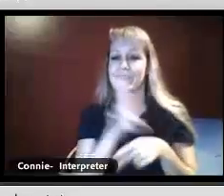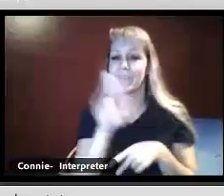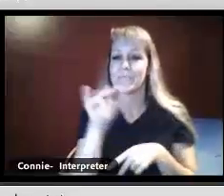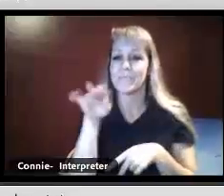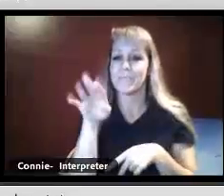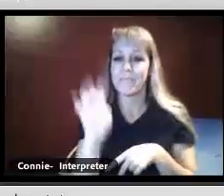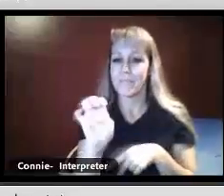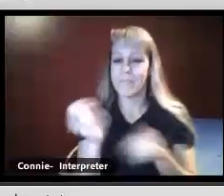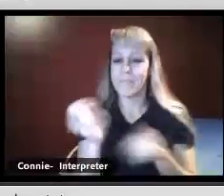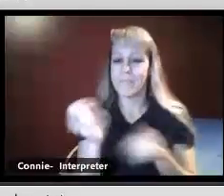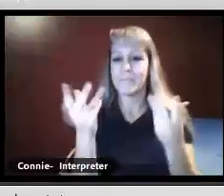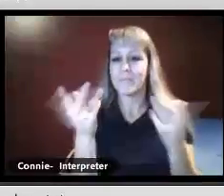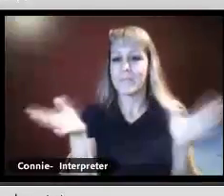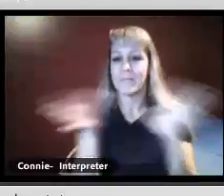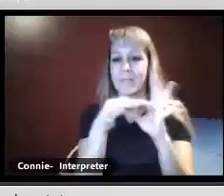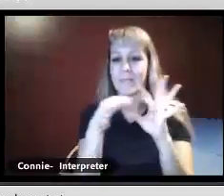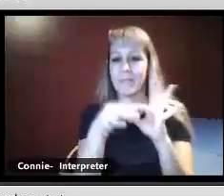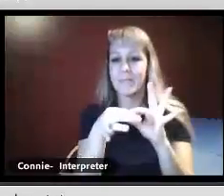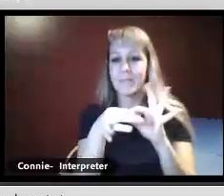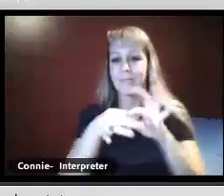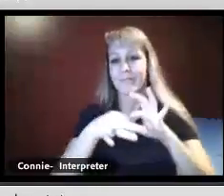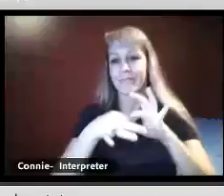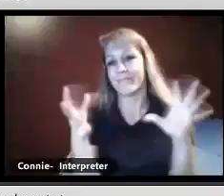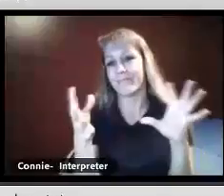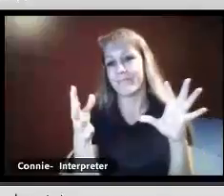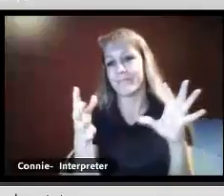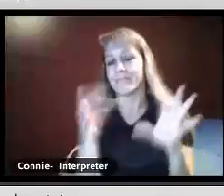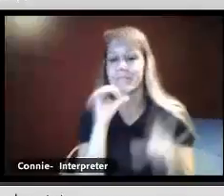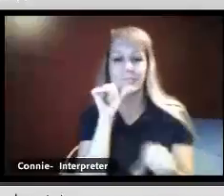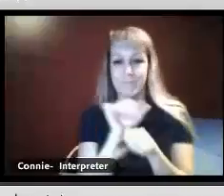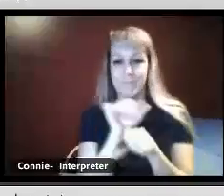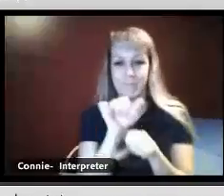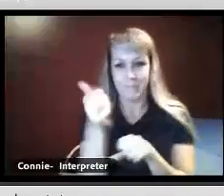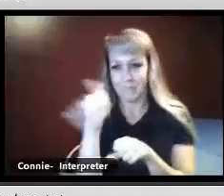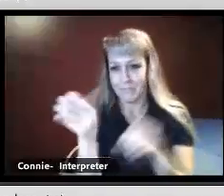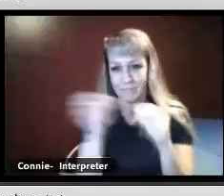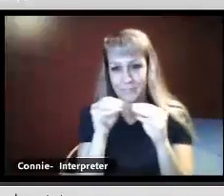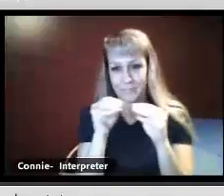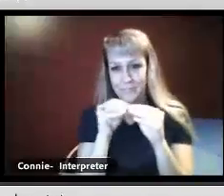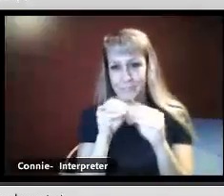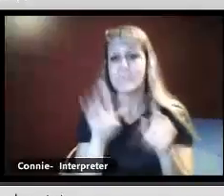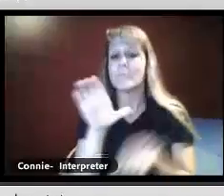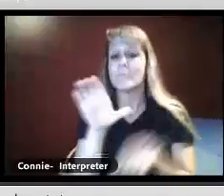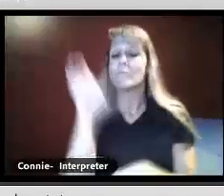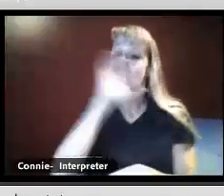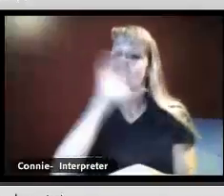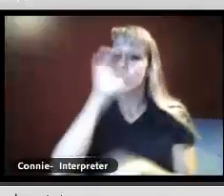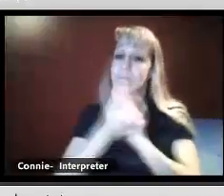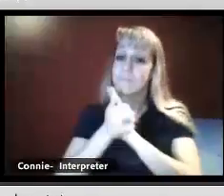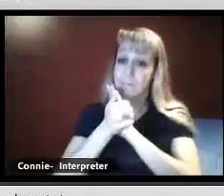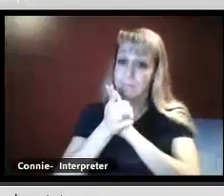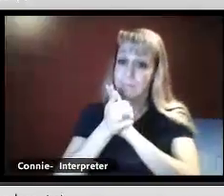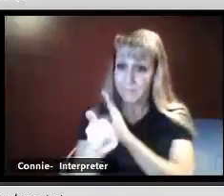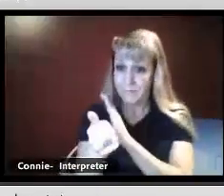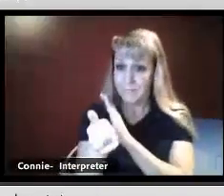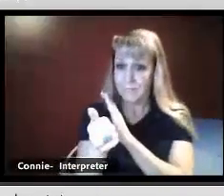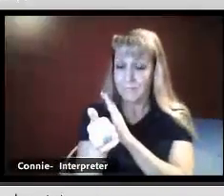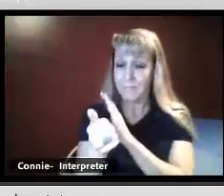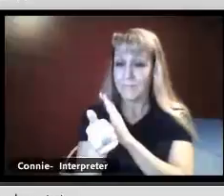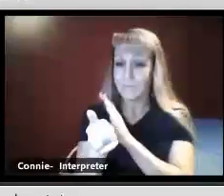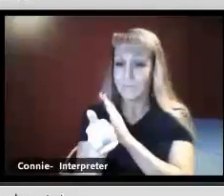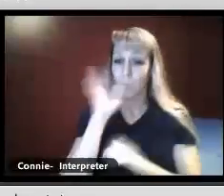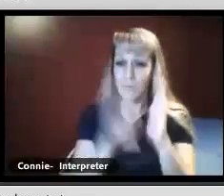updated. Many of the links are broken, and it is no more. But the search skills that you have and will